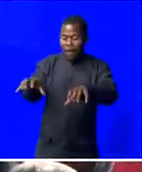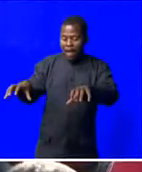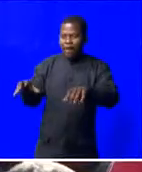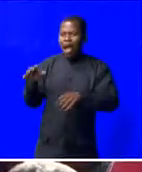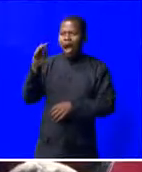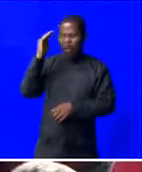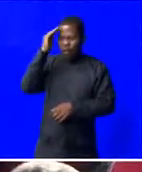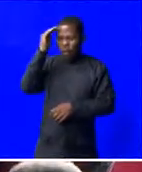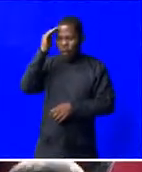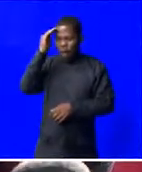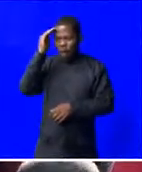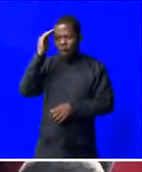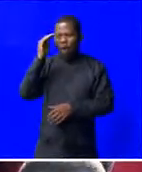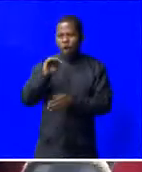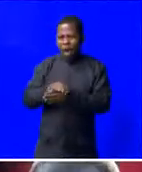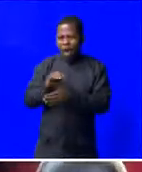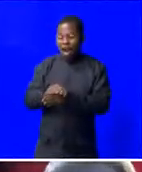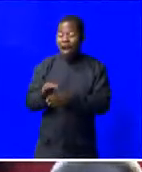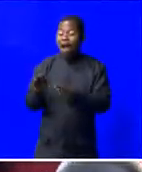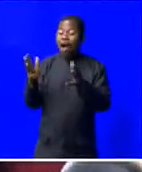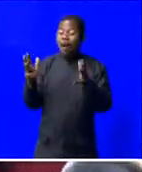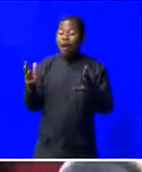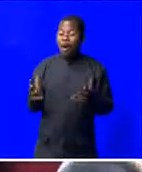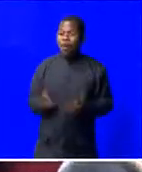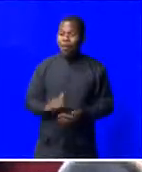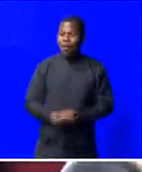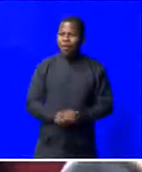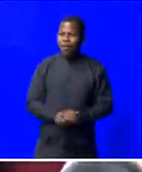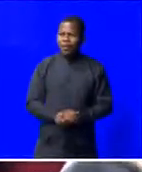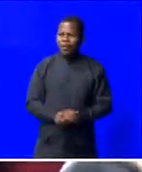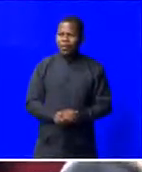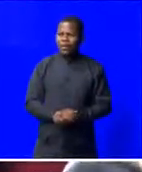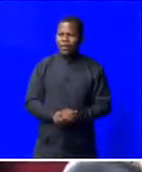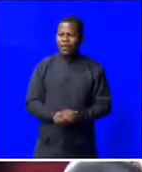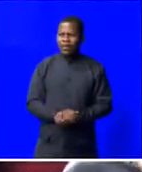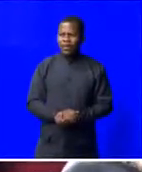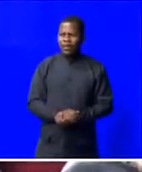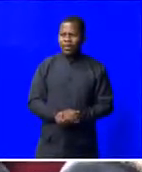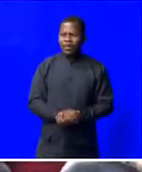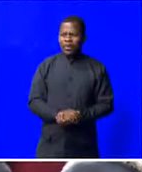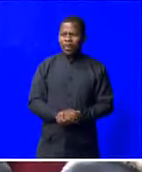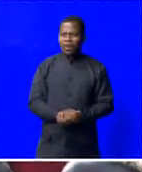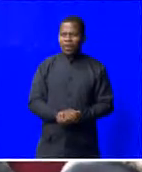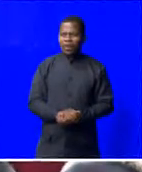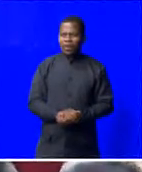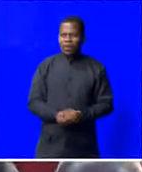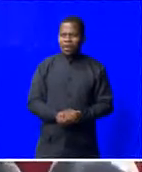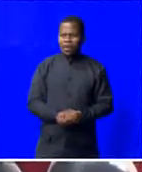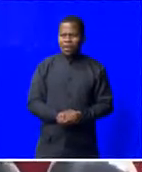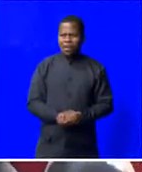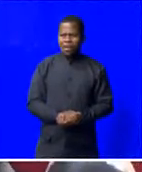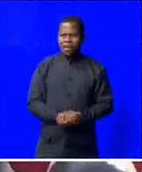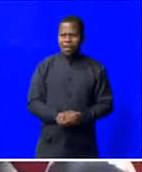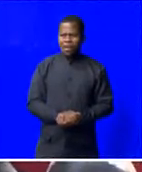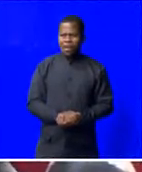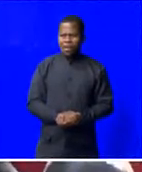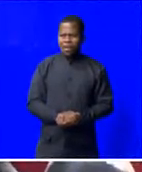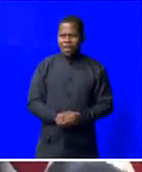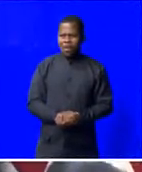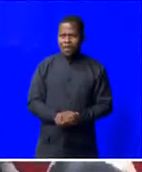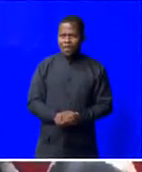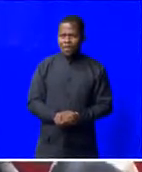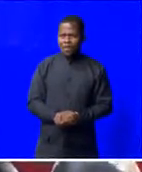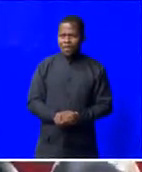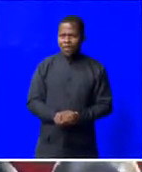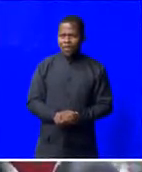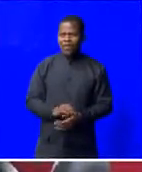kanganani yini lo uyiva kanjani wena iTinkhundla system of governance bese ke usitshela